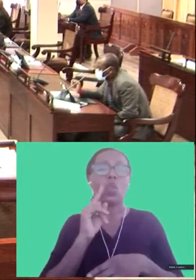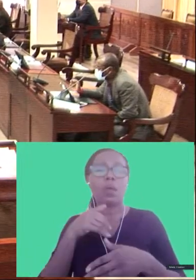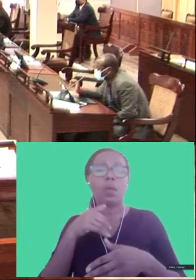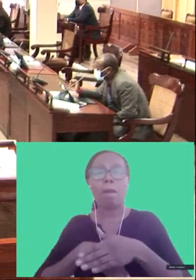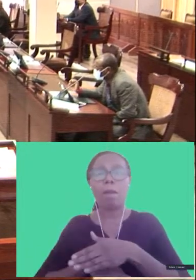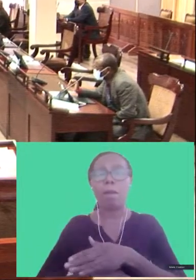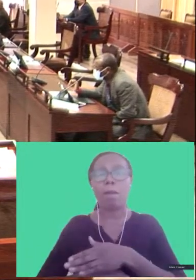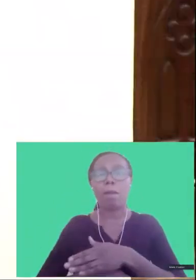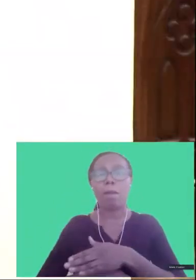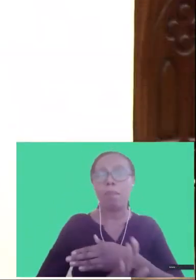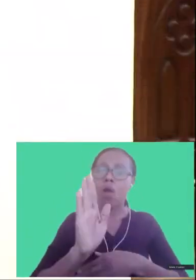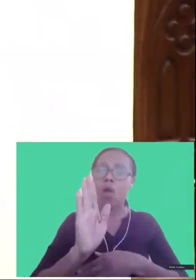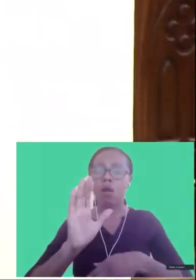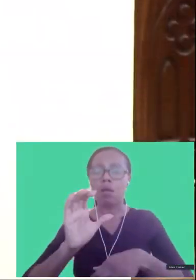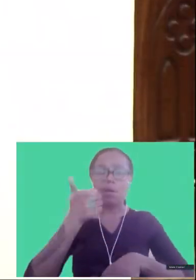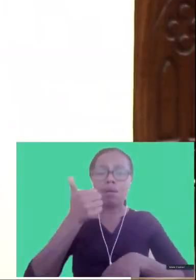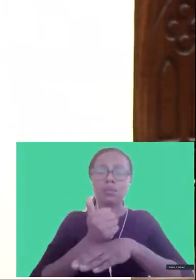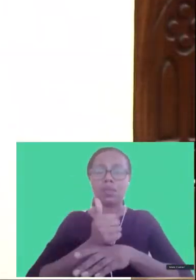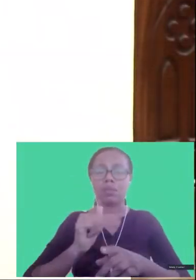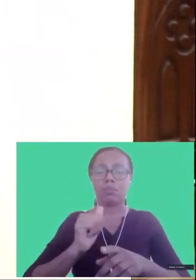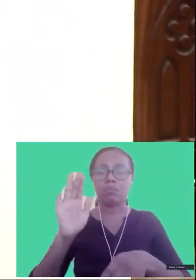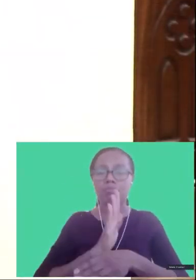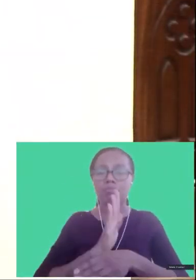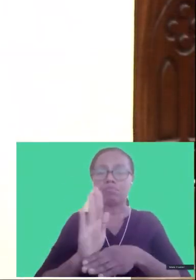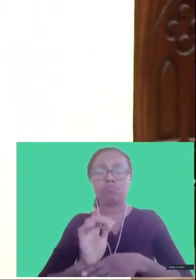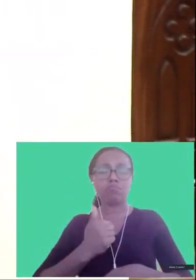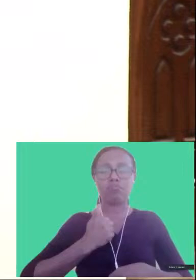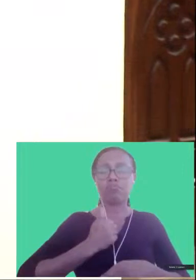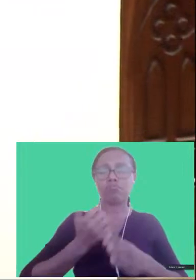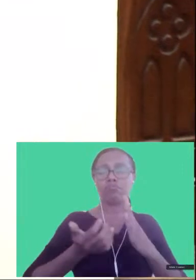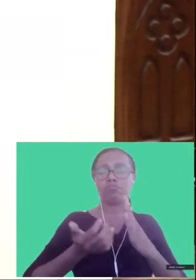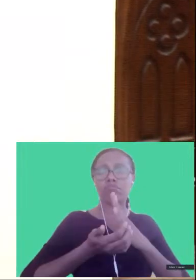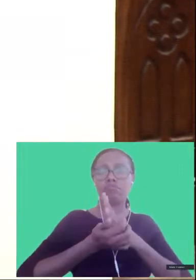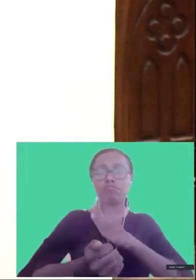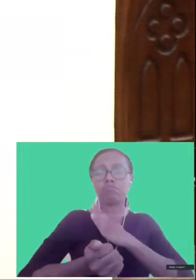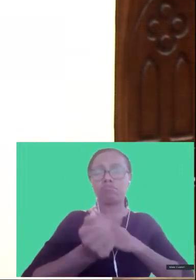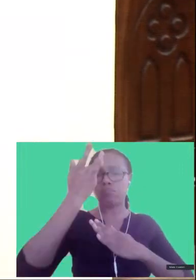ability as well to become managers of their own companies.